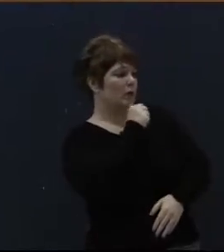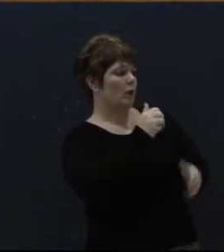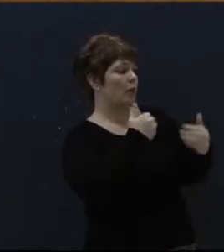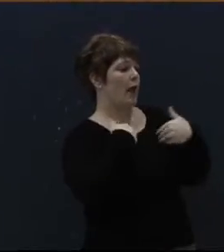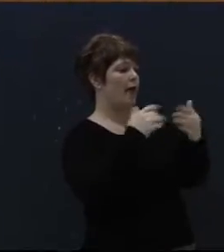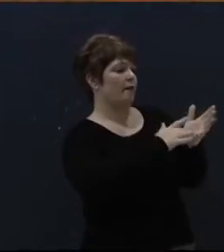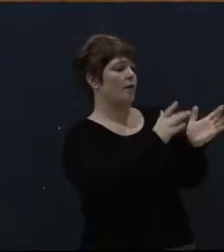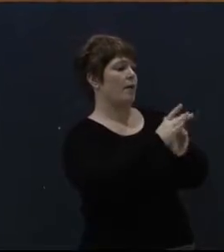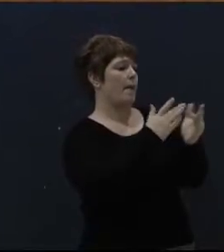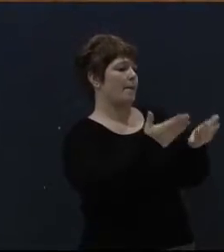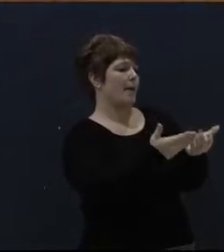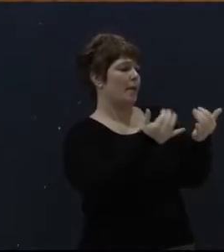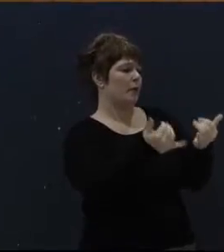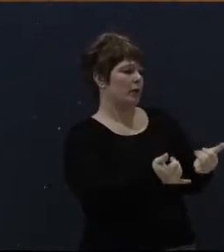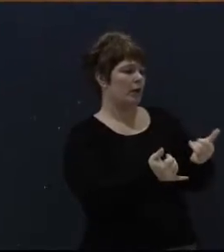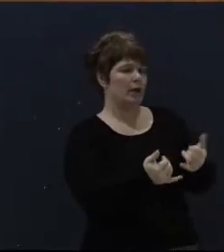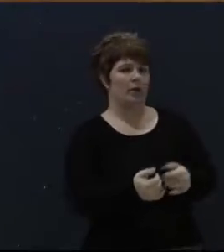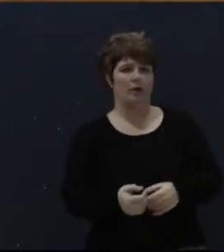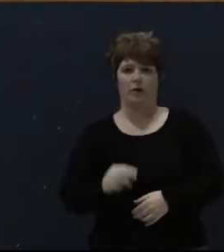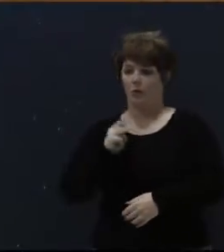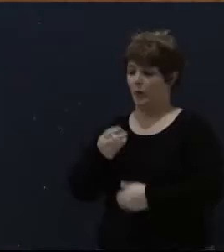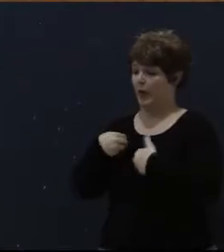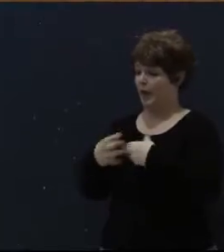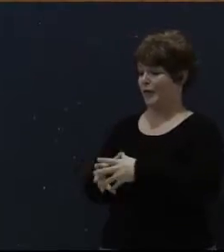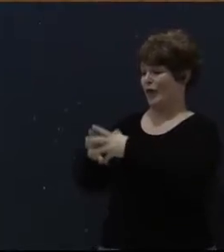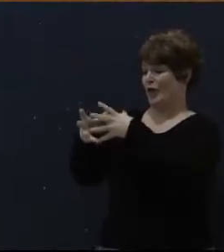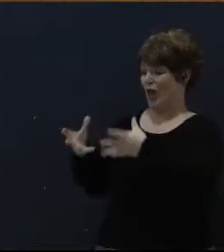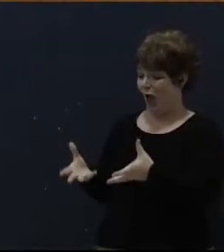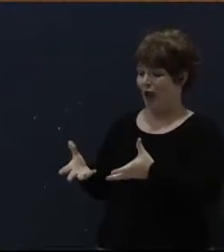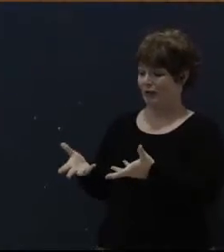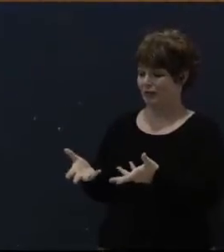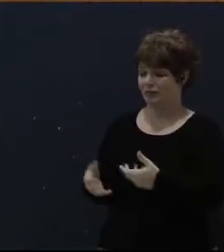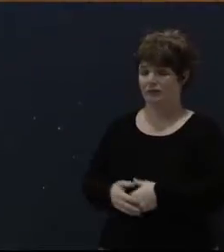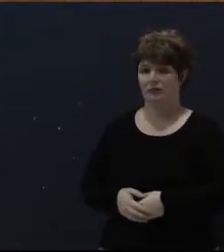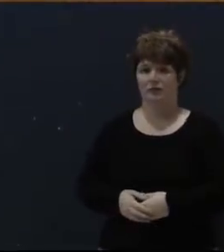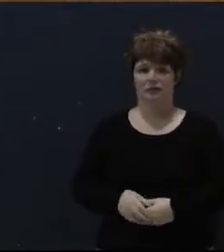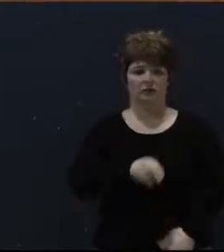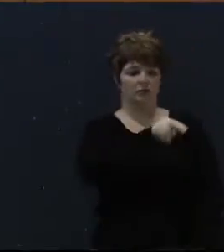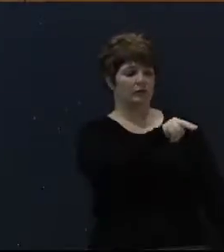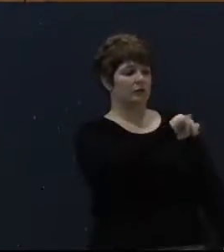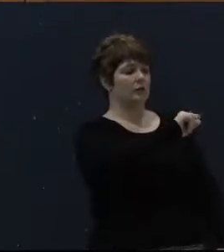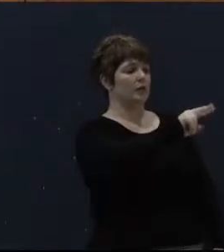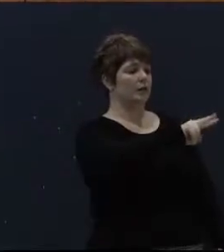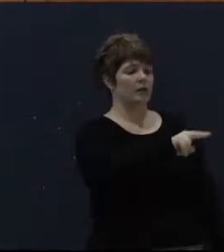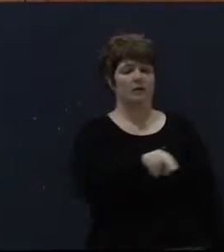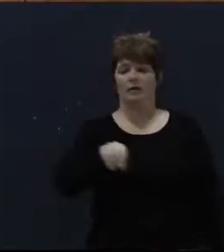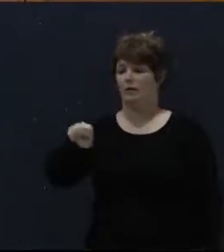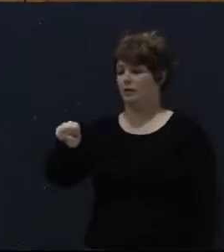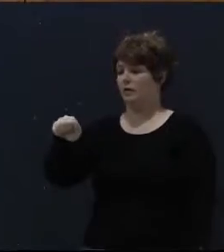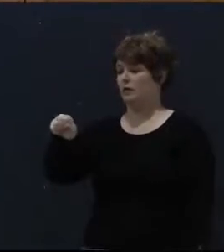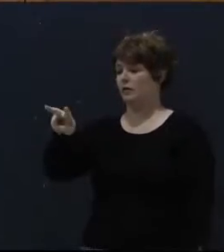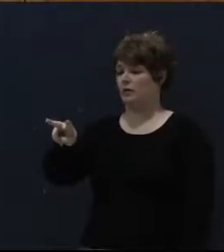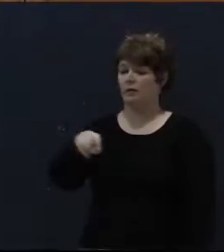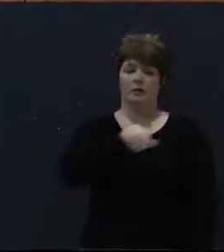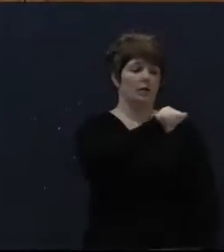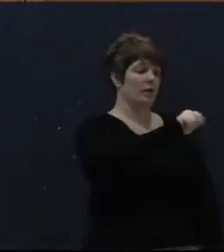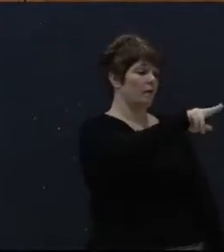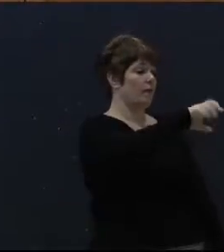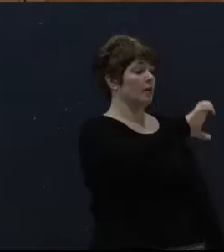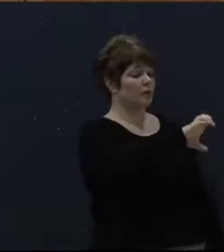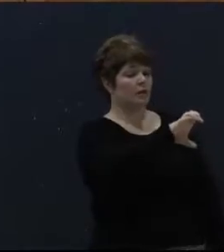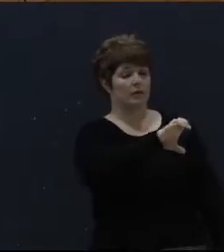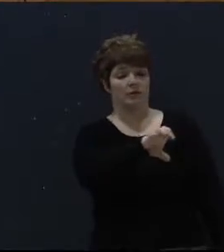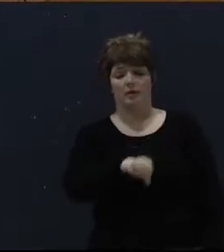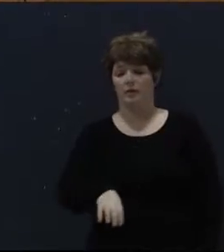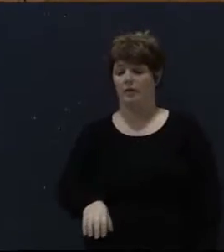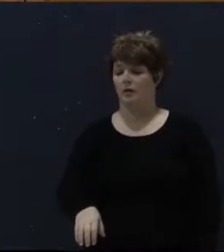anymore. We got a bunch of them. The NIV and the SAV and the AVC and the N